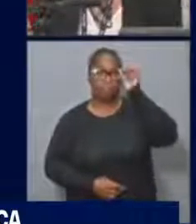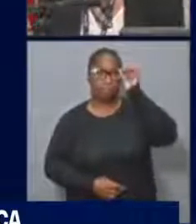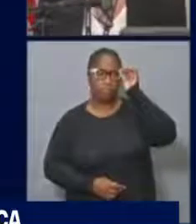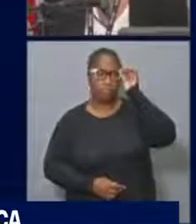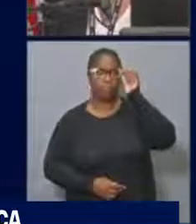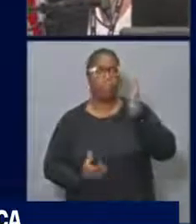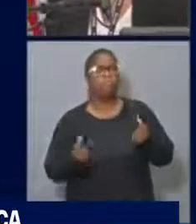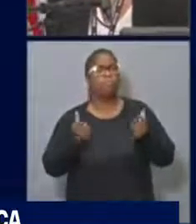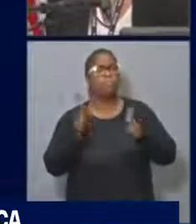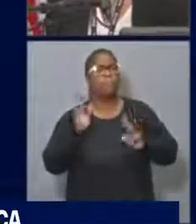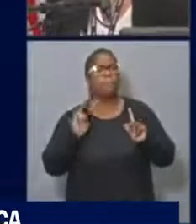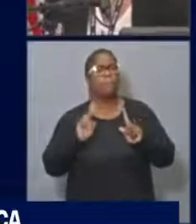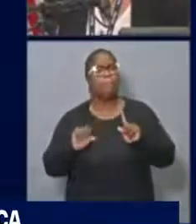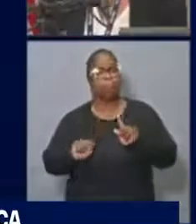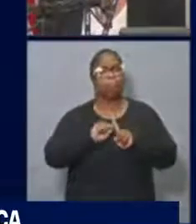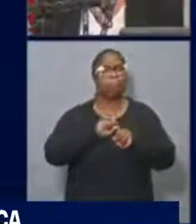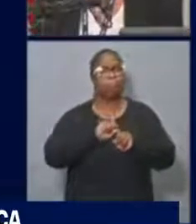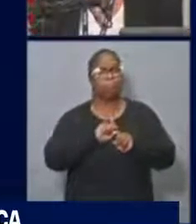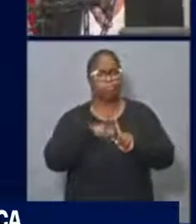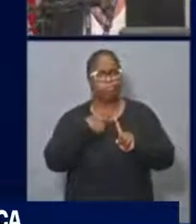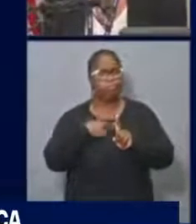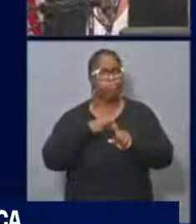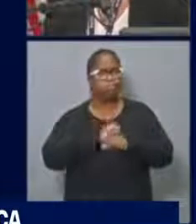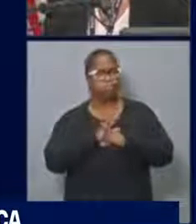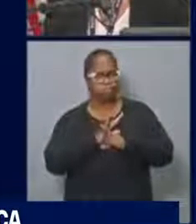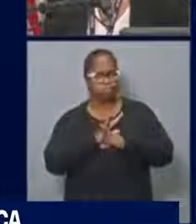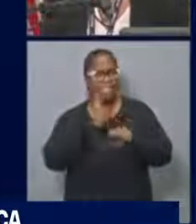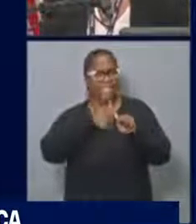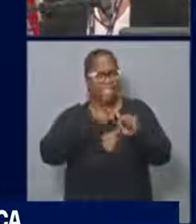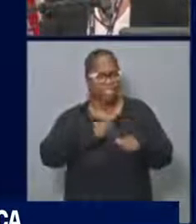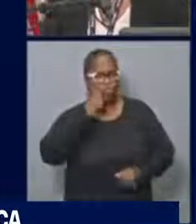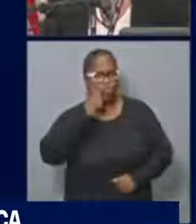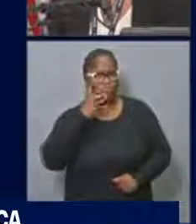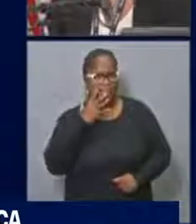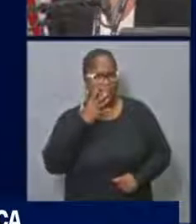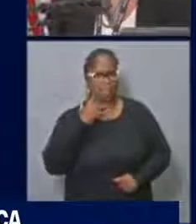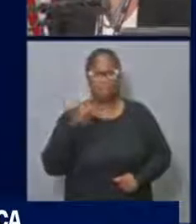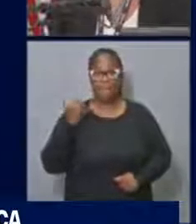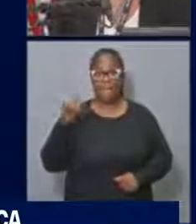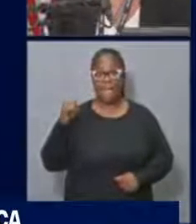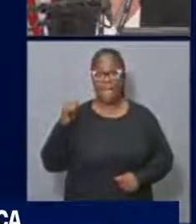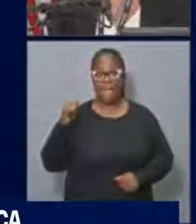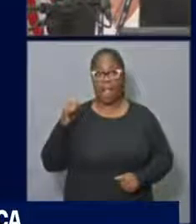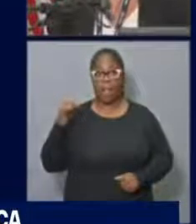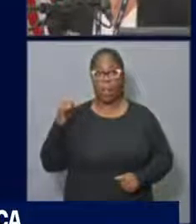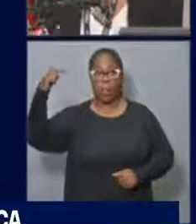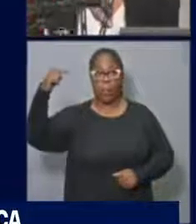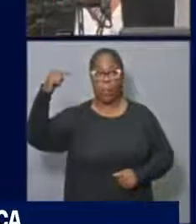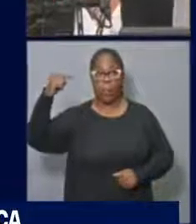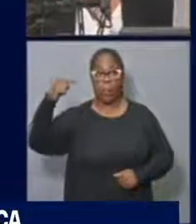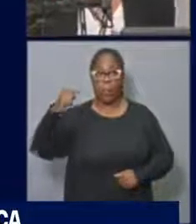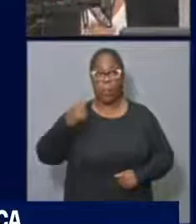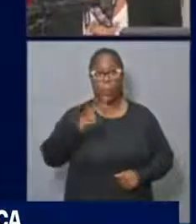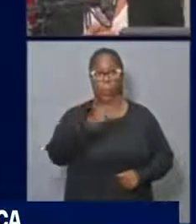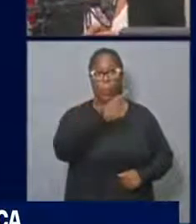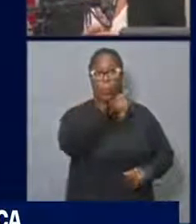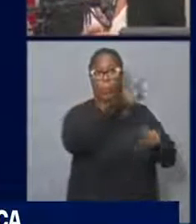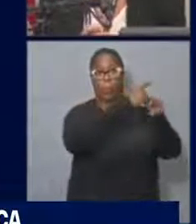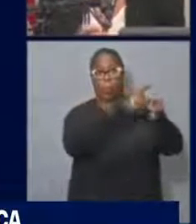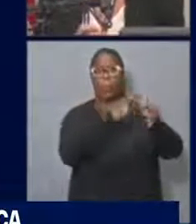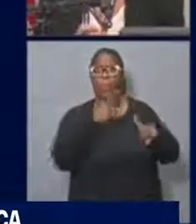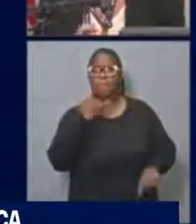case rates by race and ethnicity. As you can see by the yellow line on this slide, Latinos,